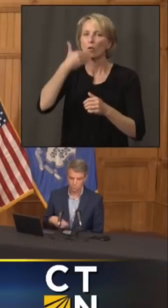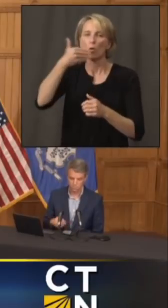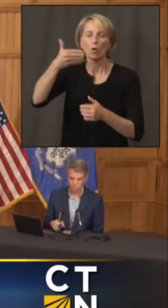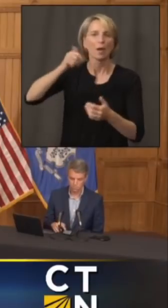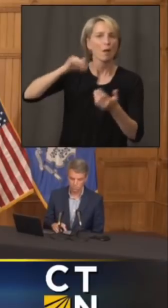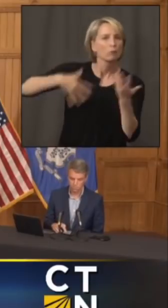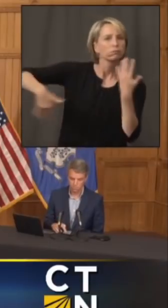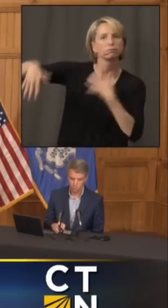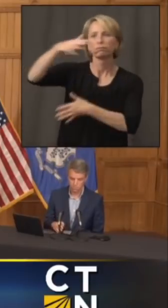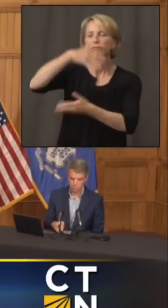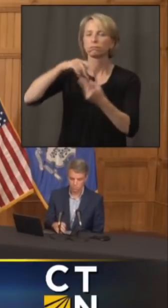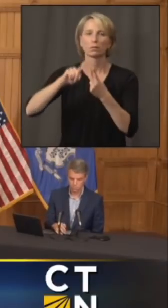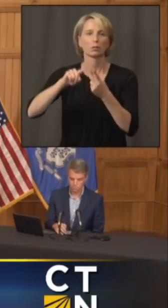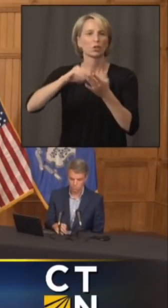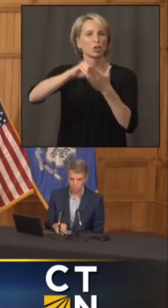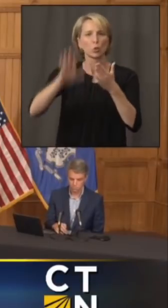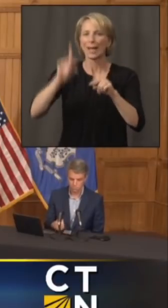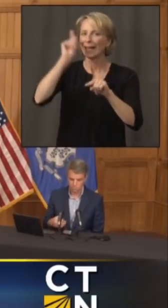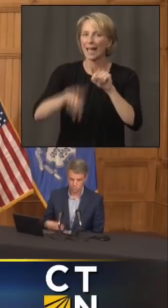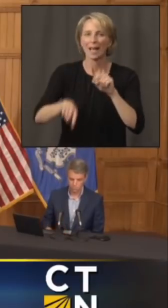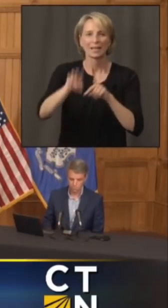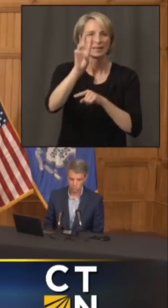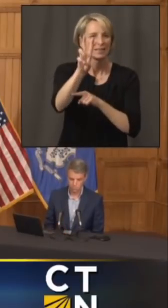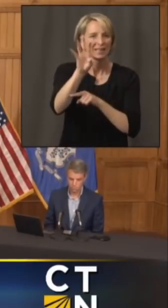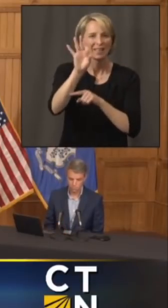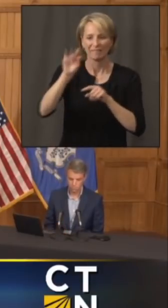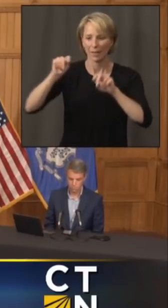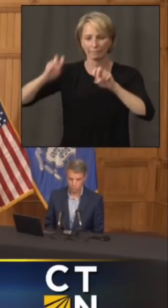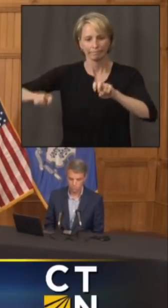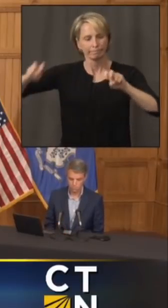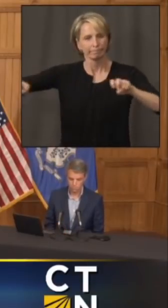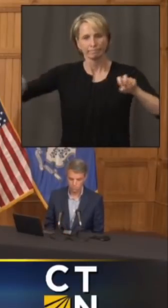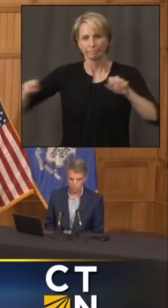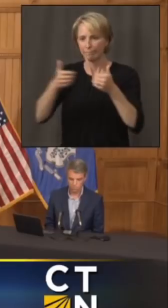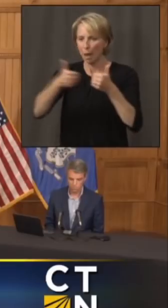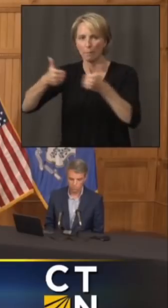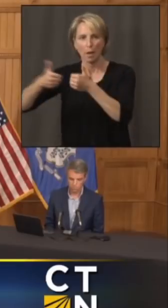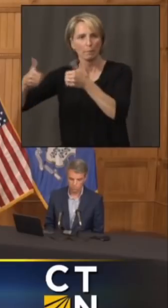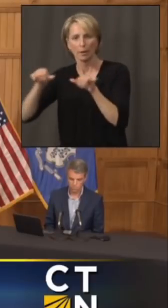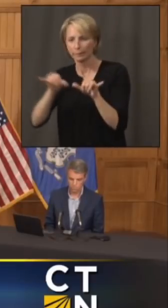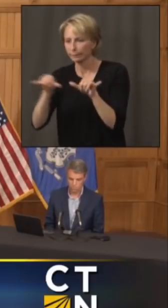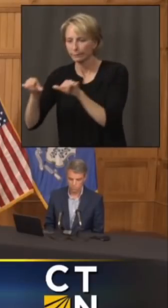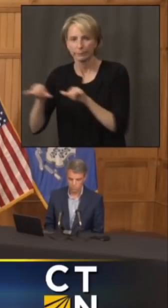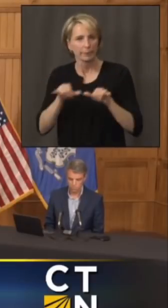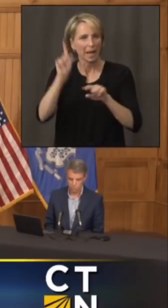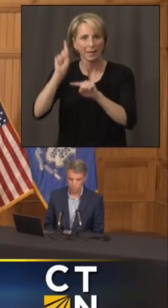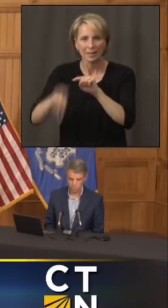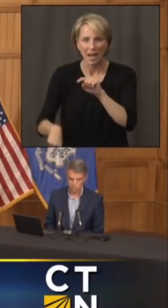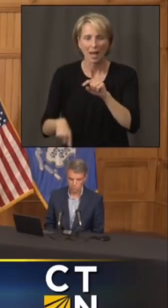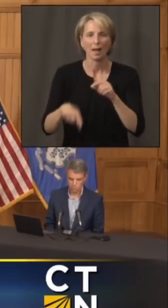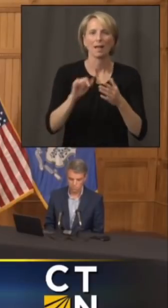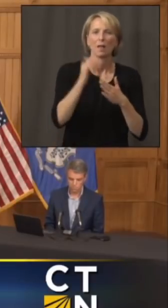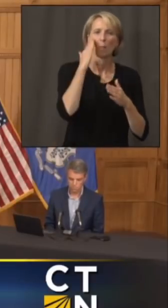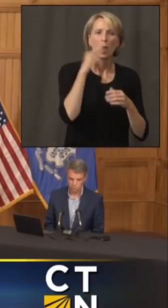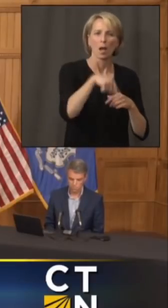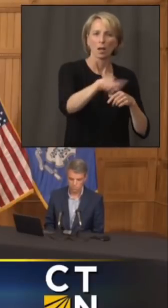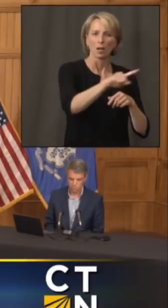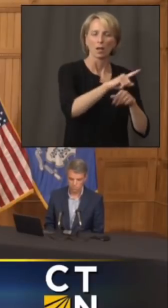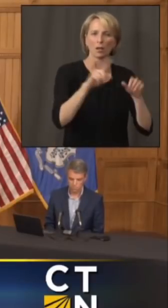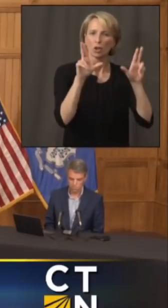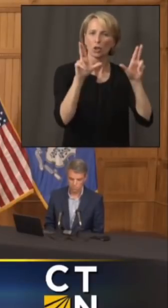to reopen if these measures can't be taken. They also unveiled, I guess, 13 what they call non-negotiable